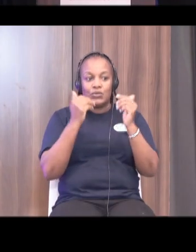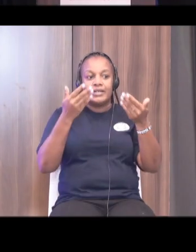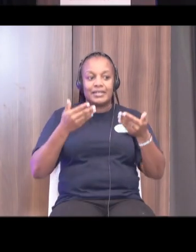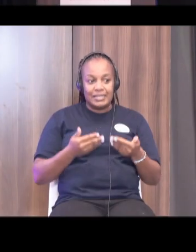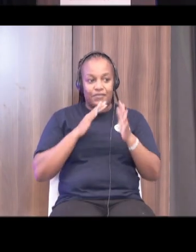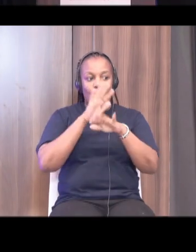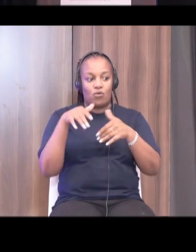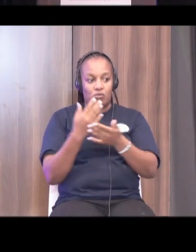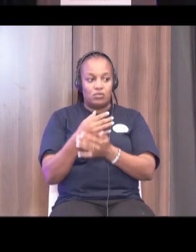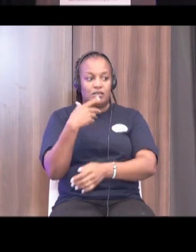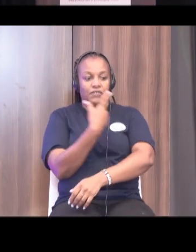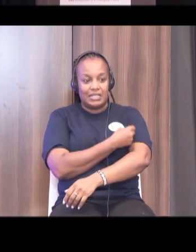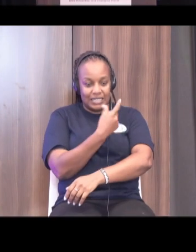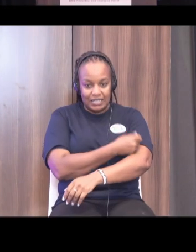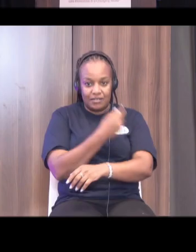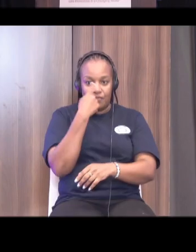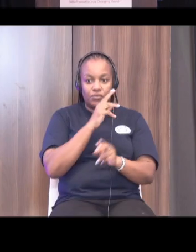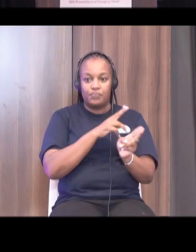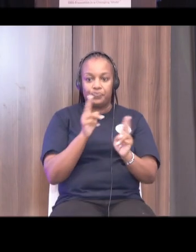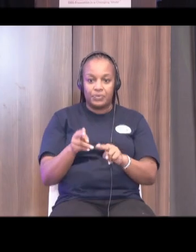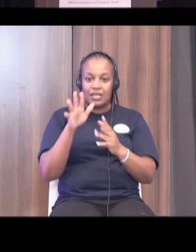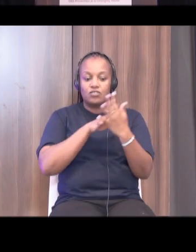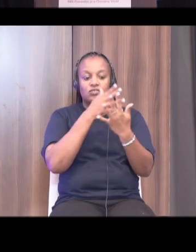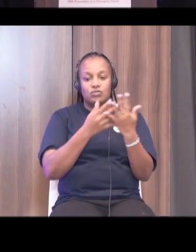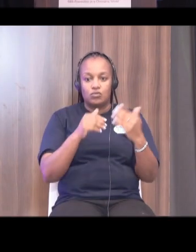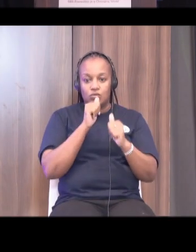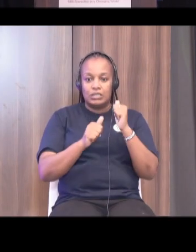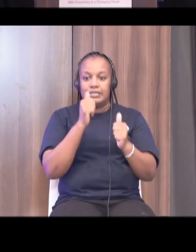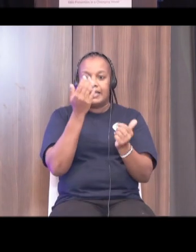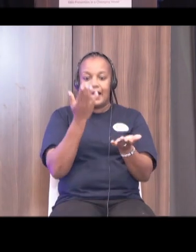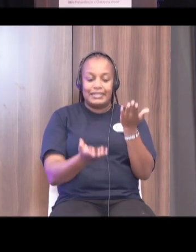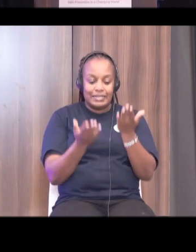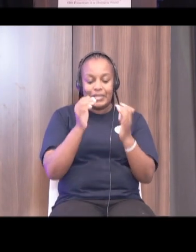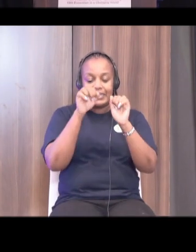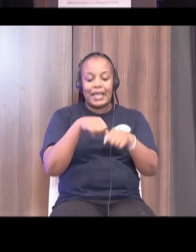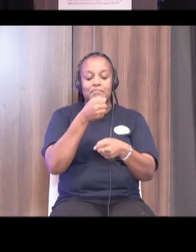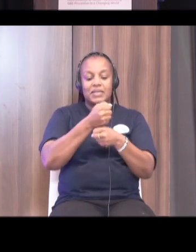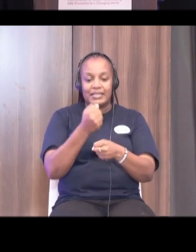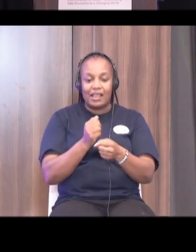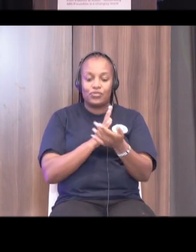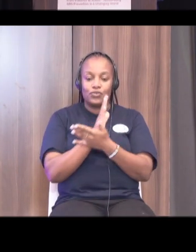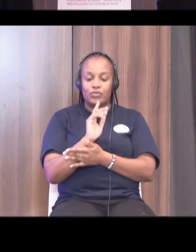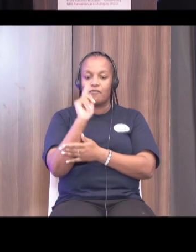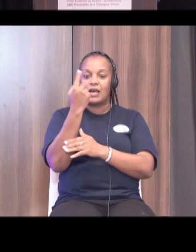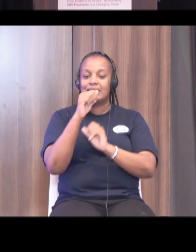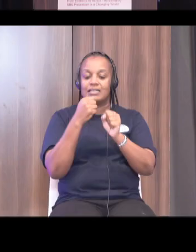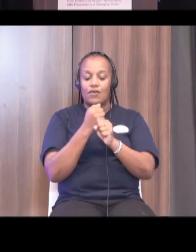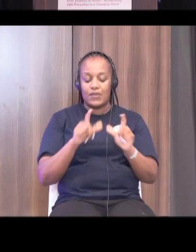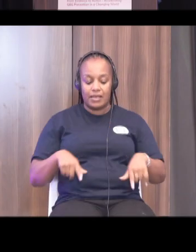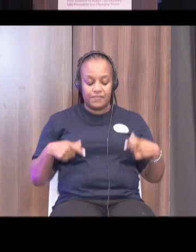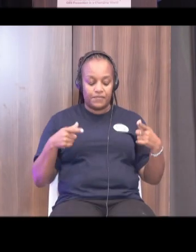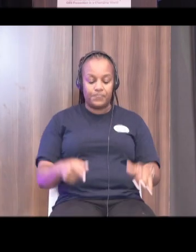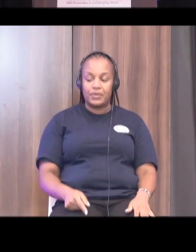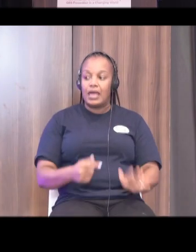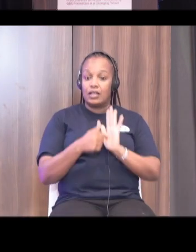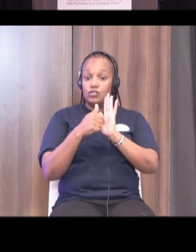their vaccines per their normal childhood immunization schedule, and these assessments are going to be done throughout the first year of life. I'll show you